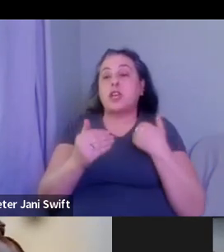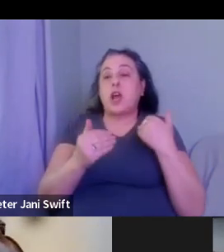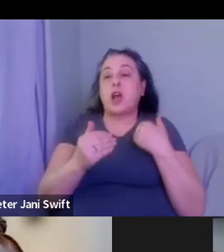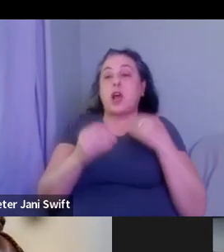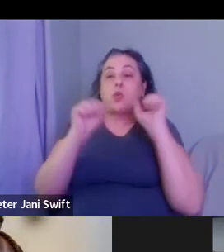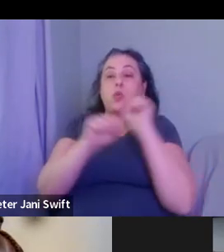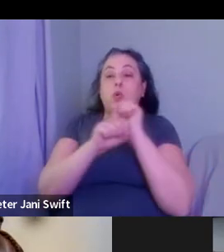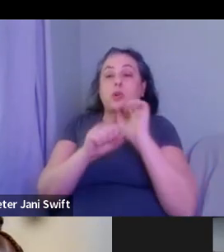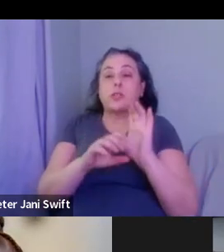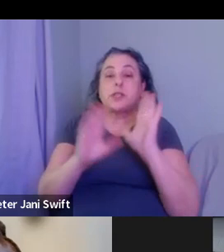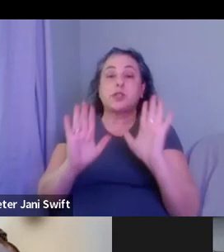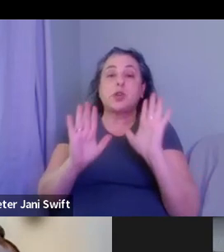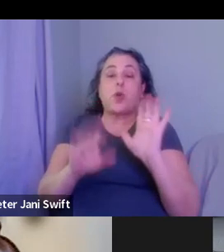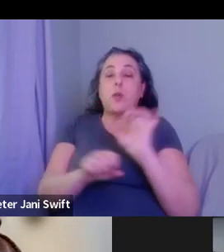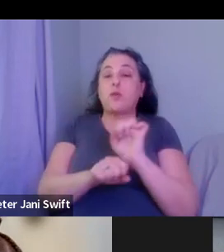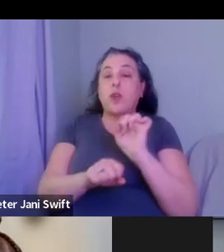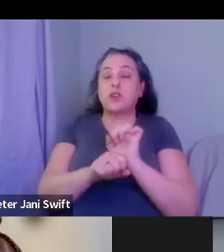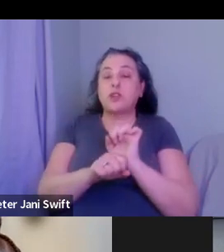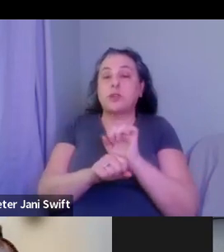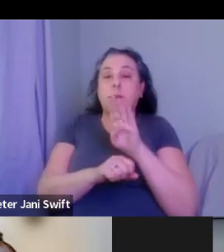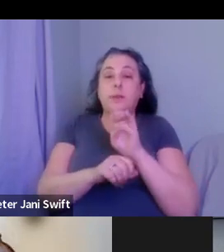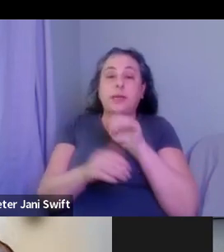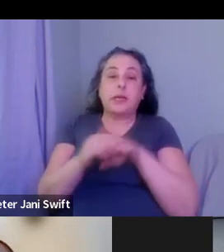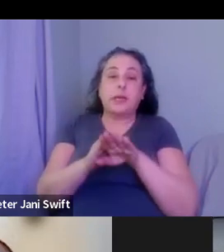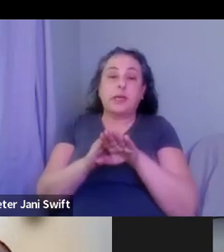this is a great profession to be